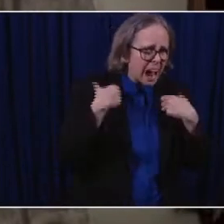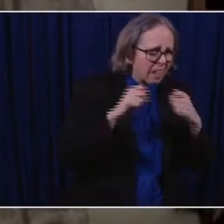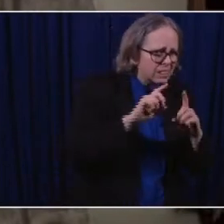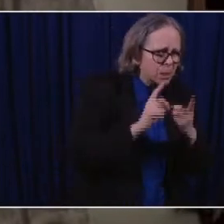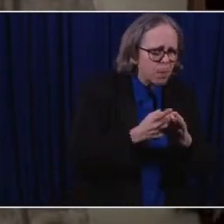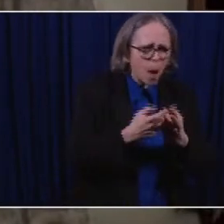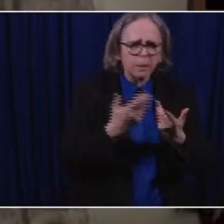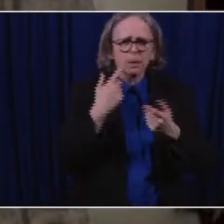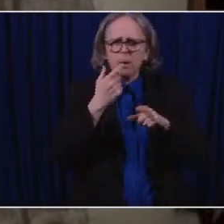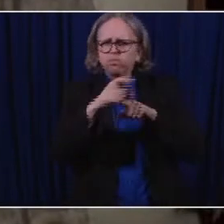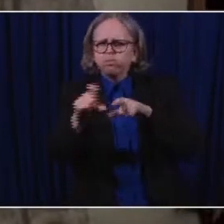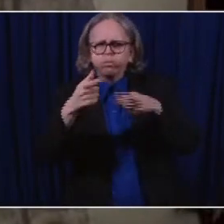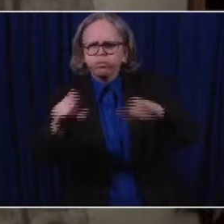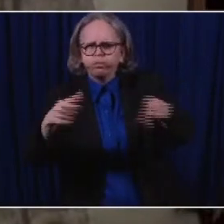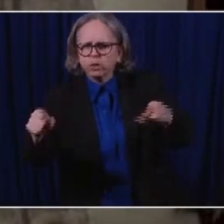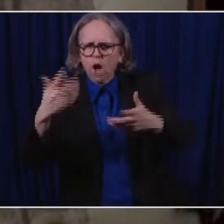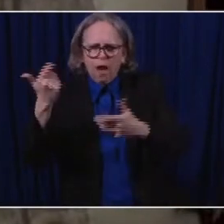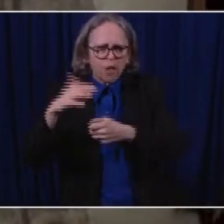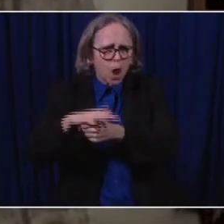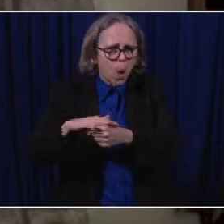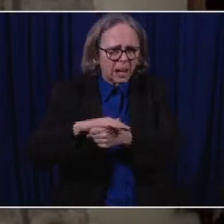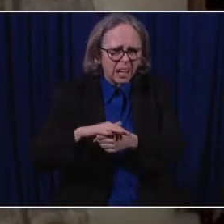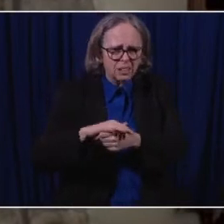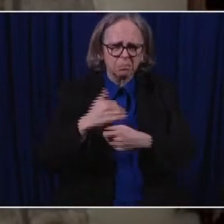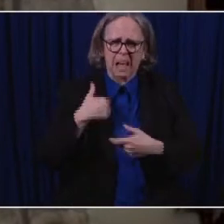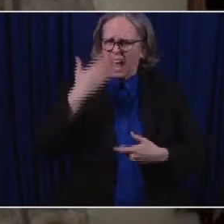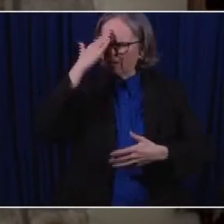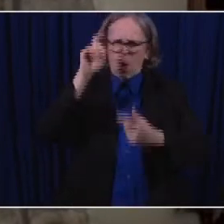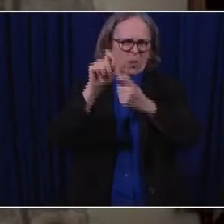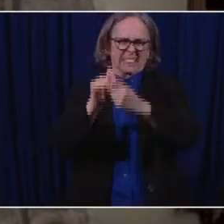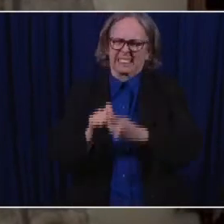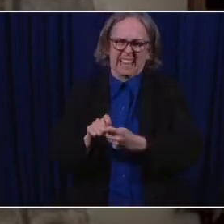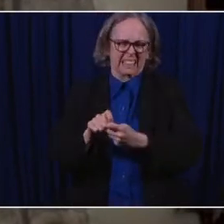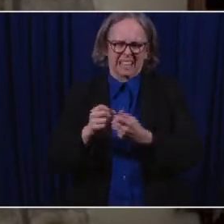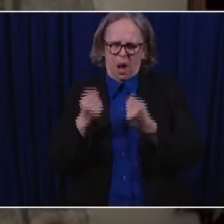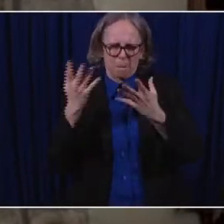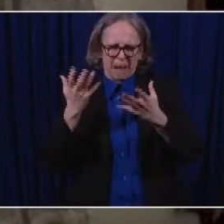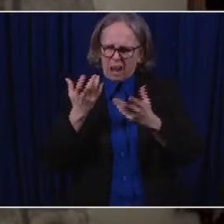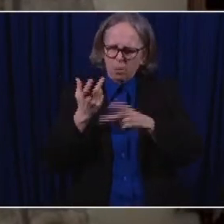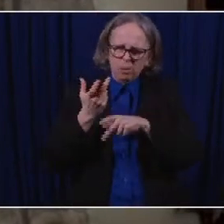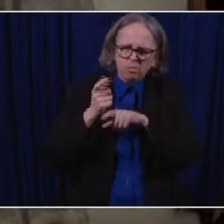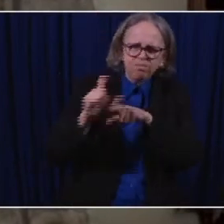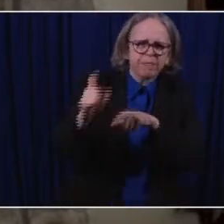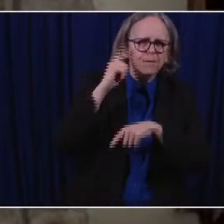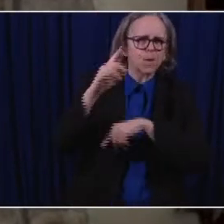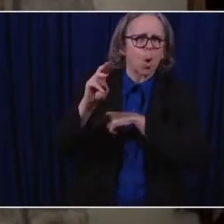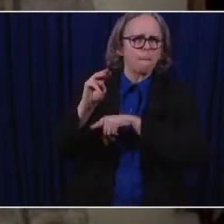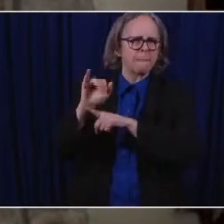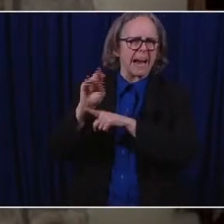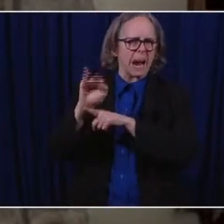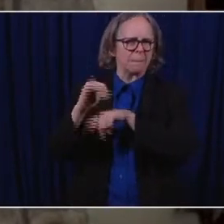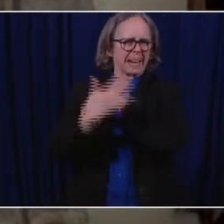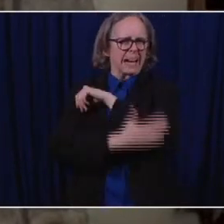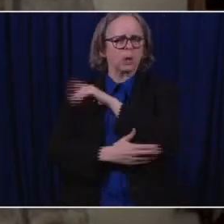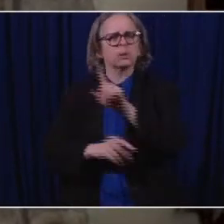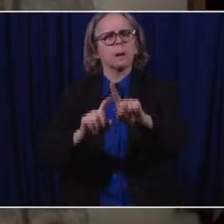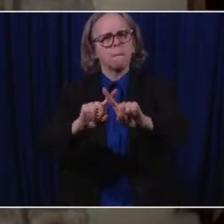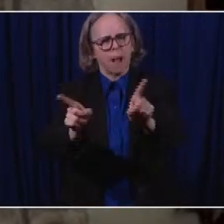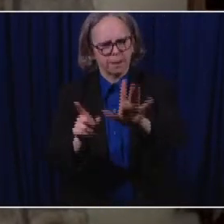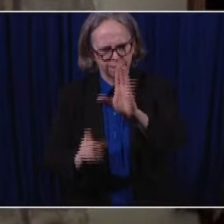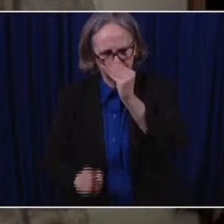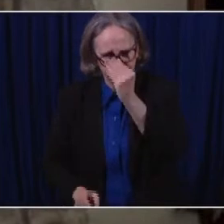got. But what I can tell you is that every week, county